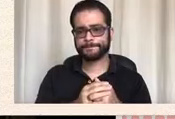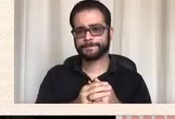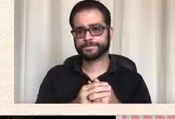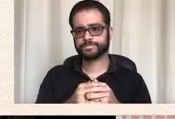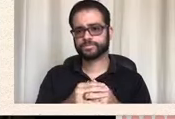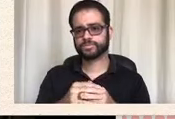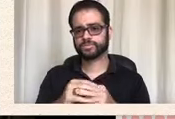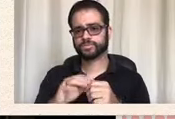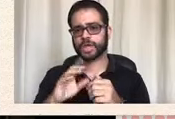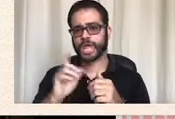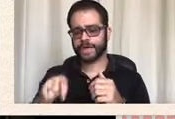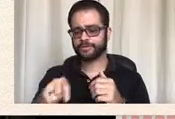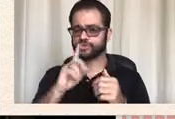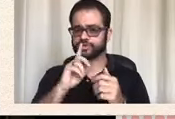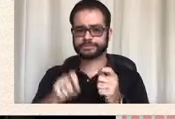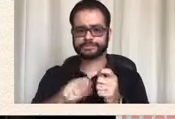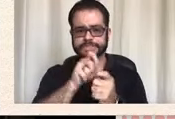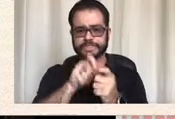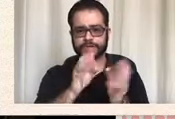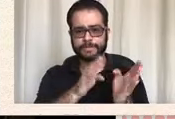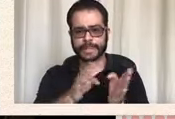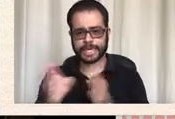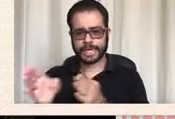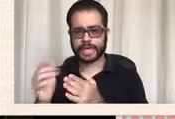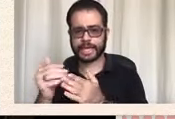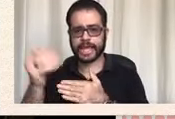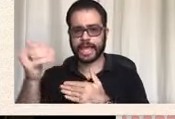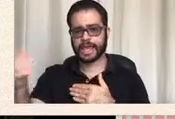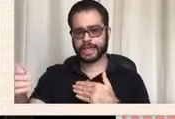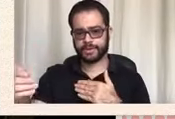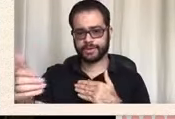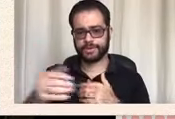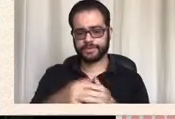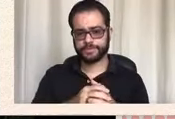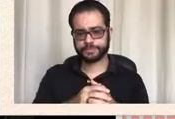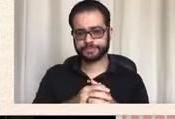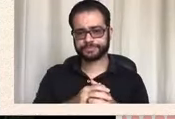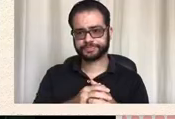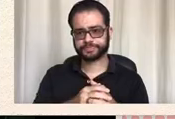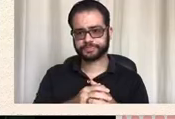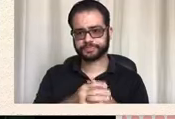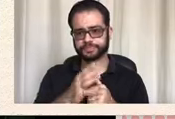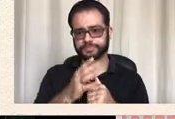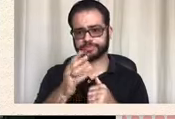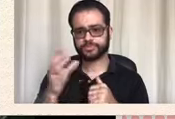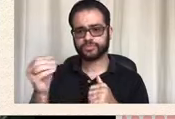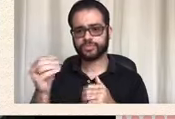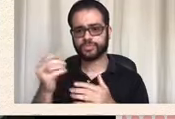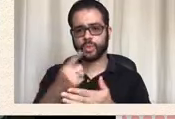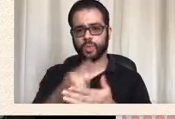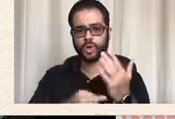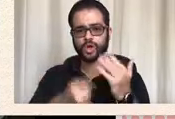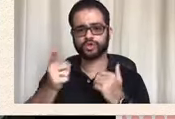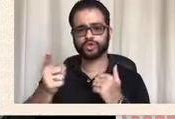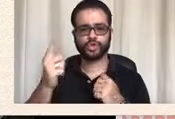ahead, and what do you think will